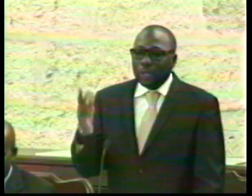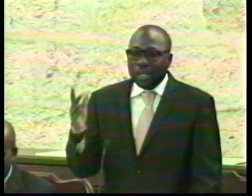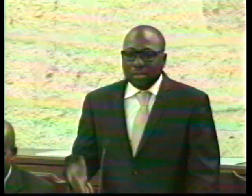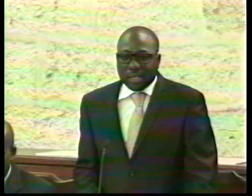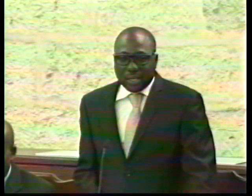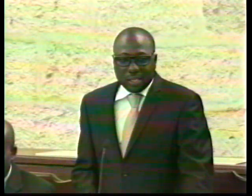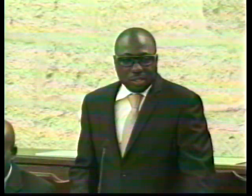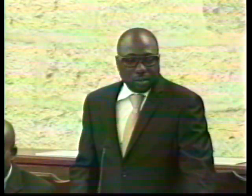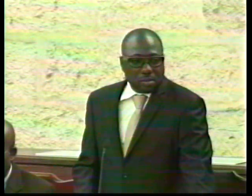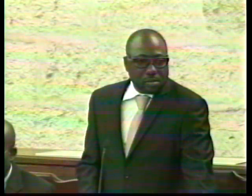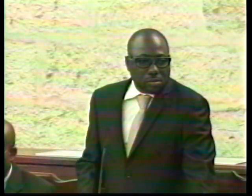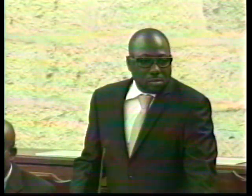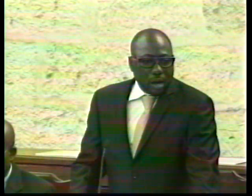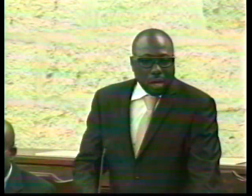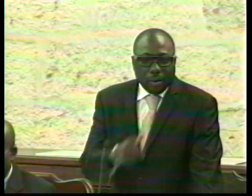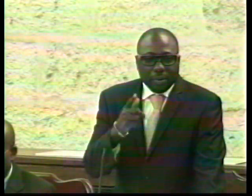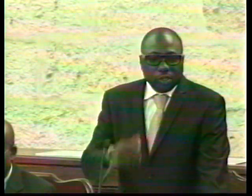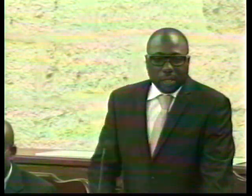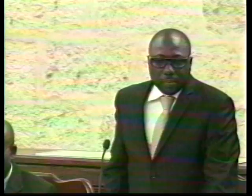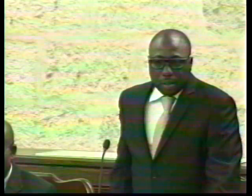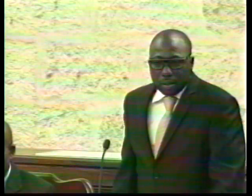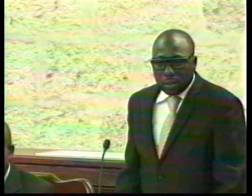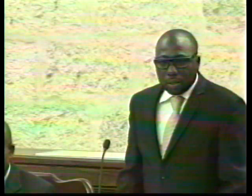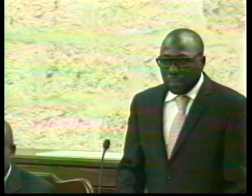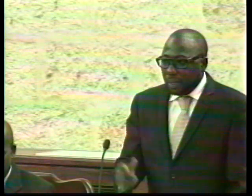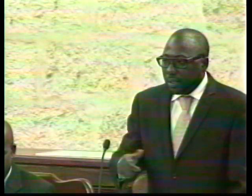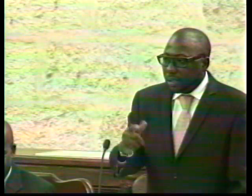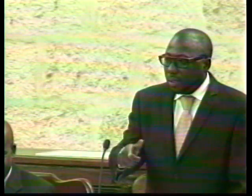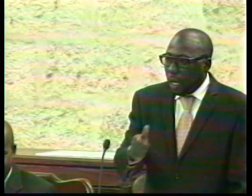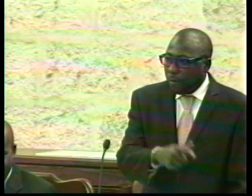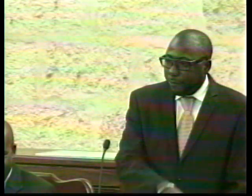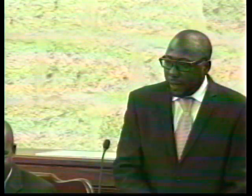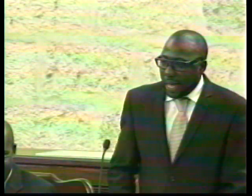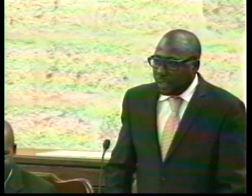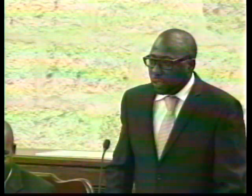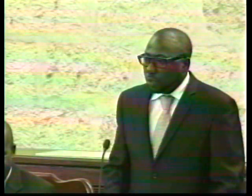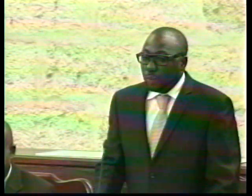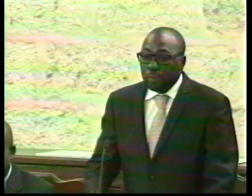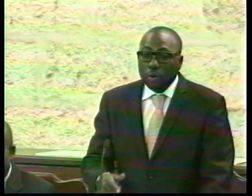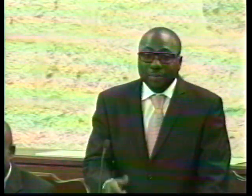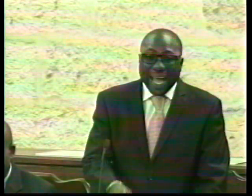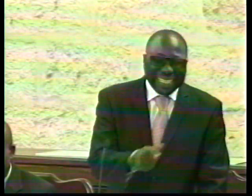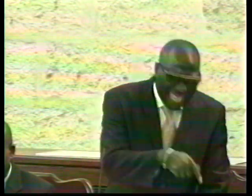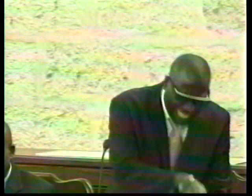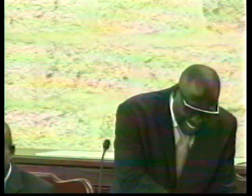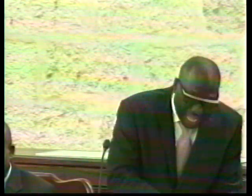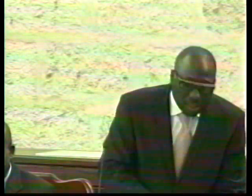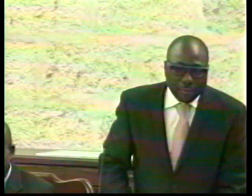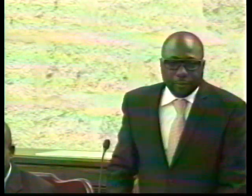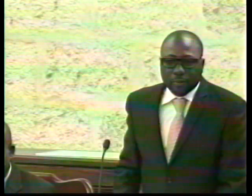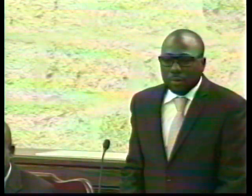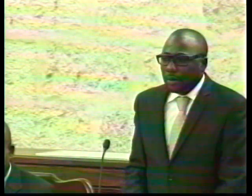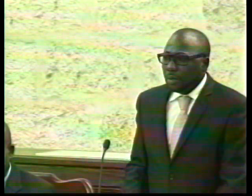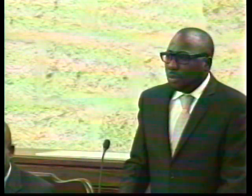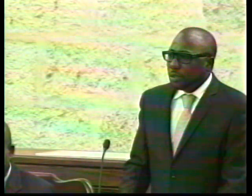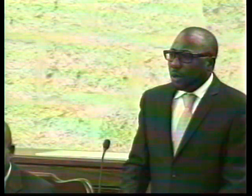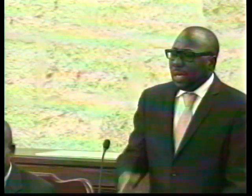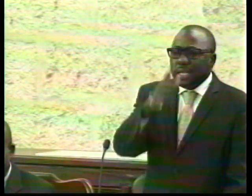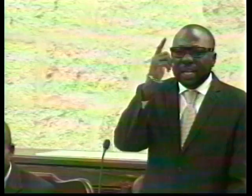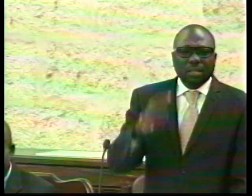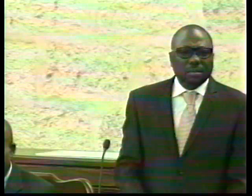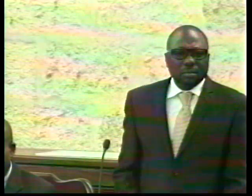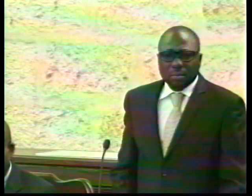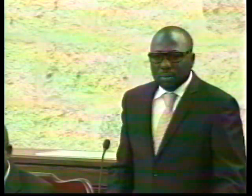over 2 years in this Honorable Chamber, the Minister of Finance removed that incentive.